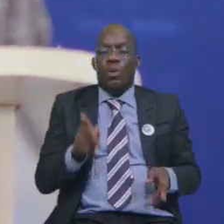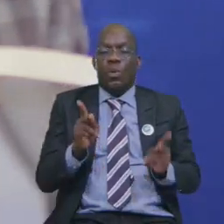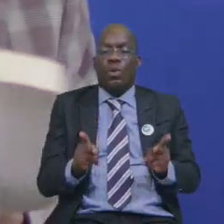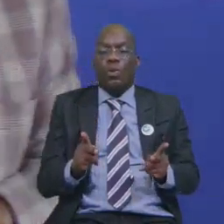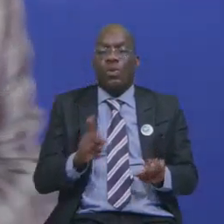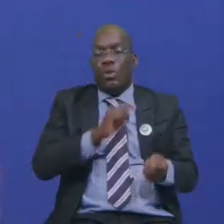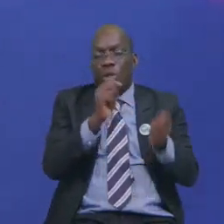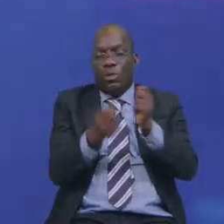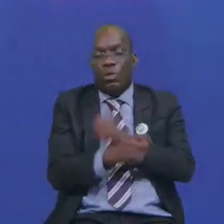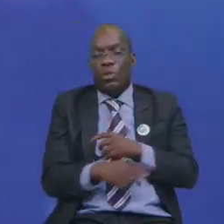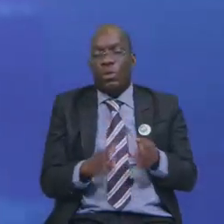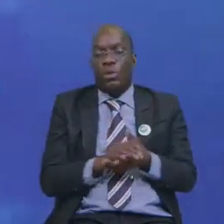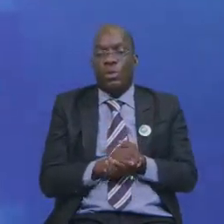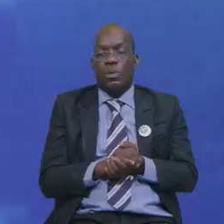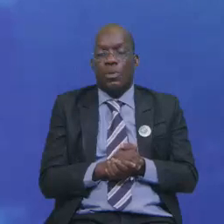transformationally.